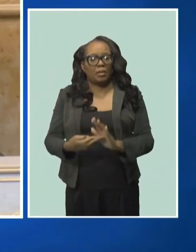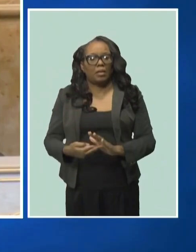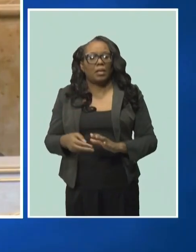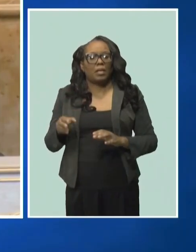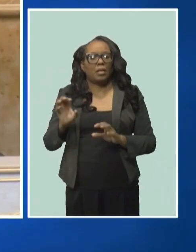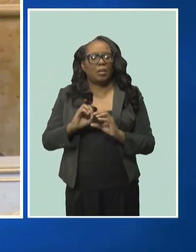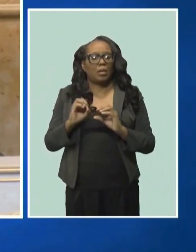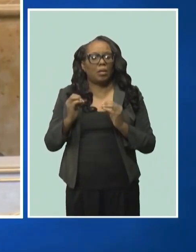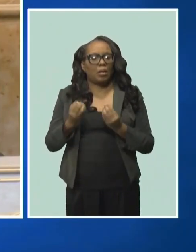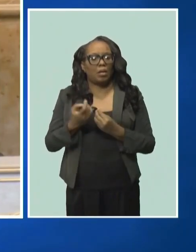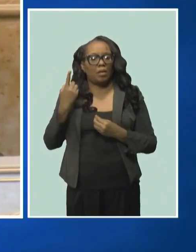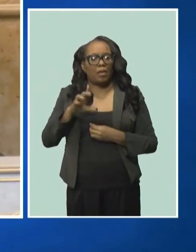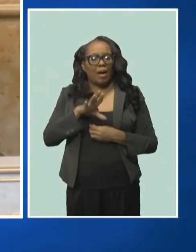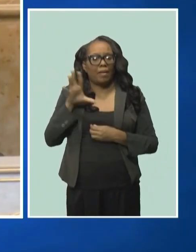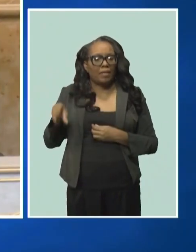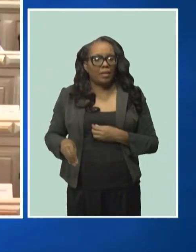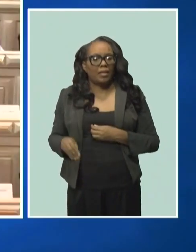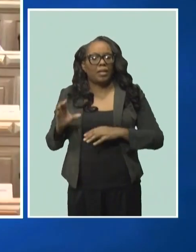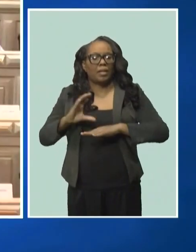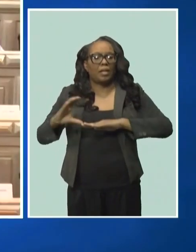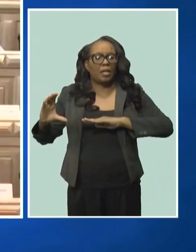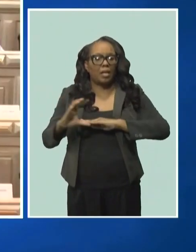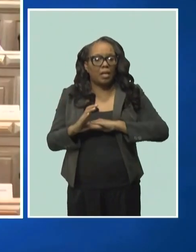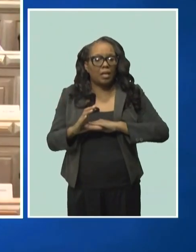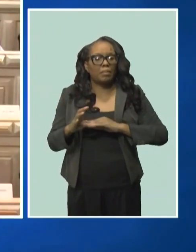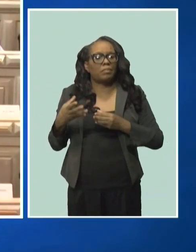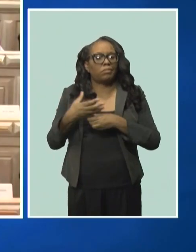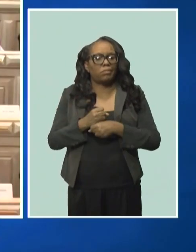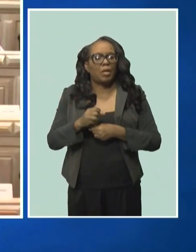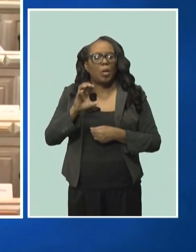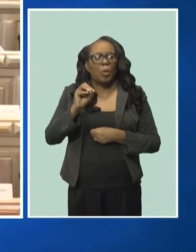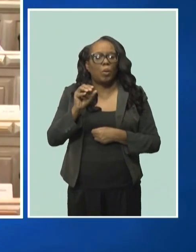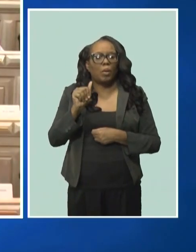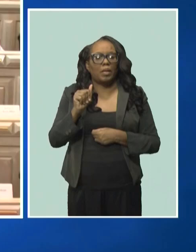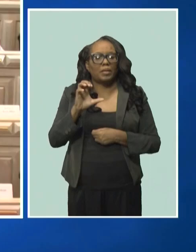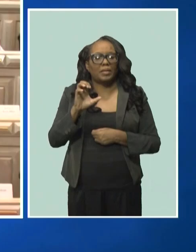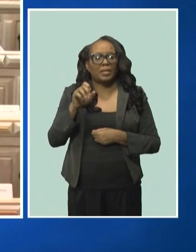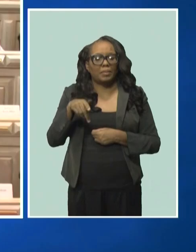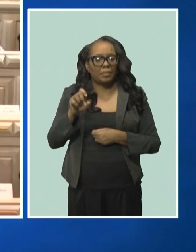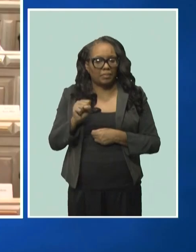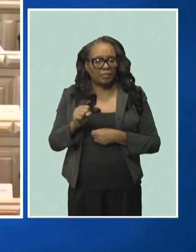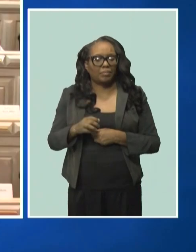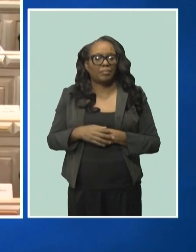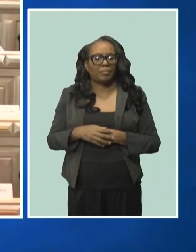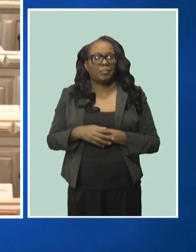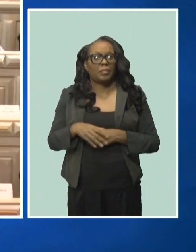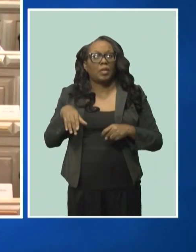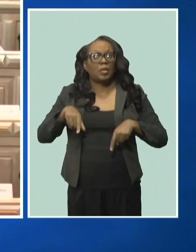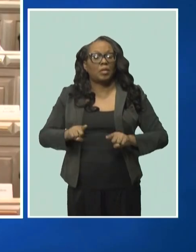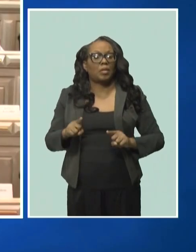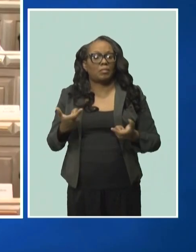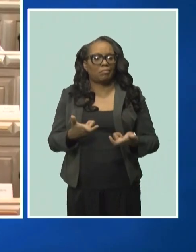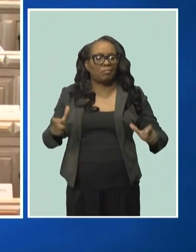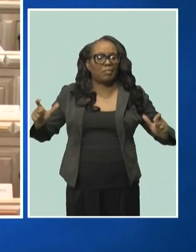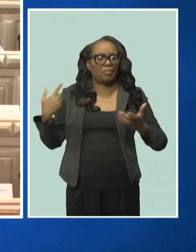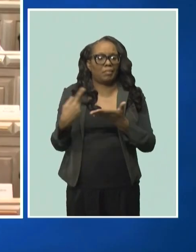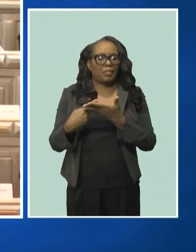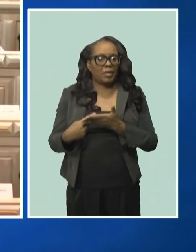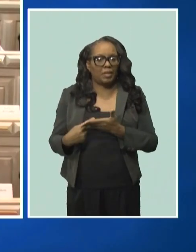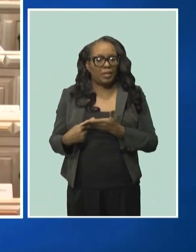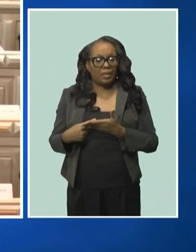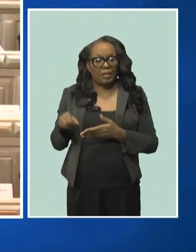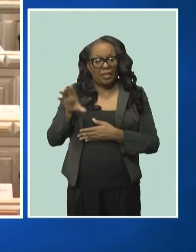the OACPS EU Parliamentary Assembly. During the joint parliamentary meeting held recently